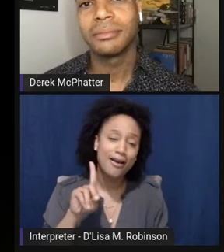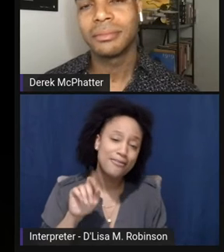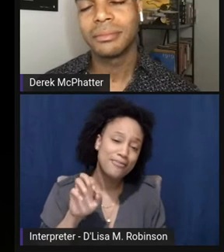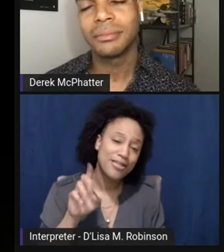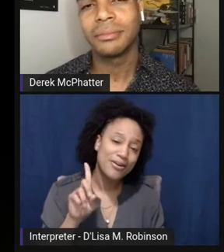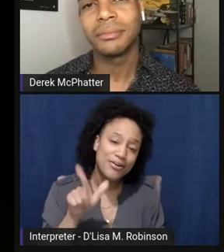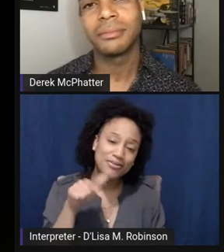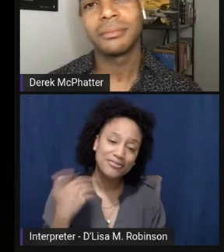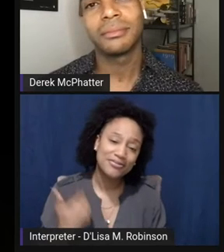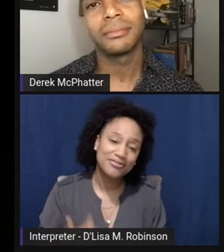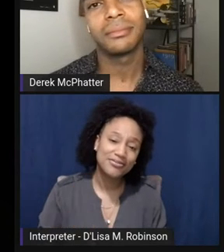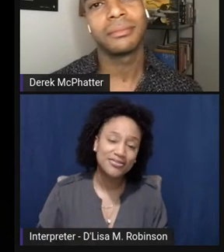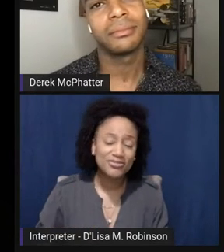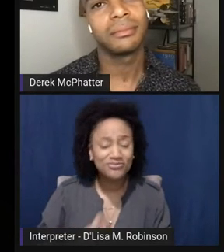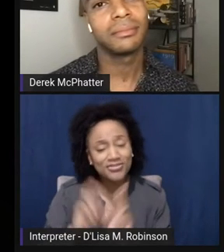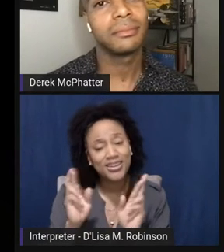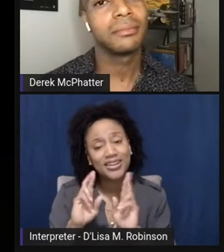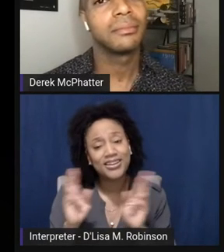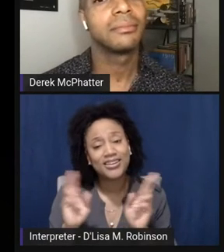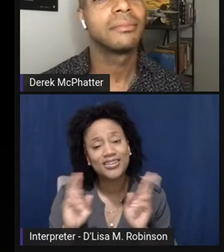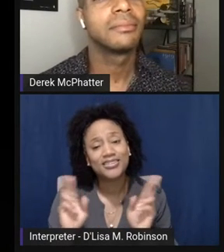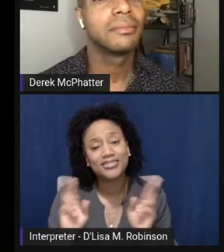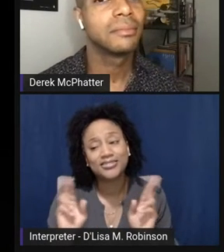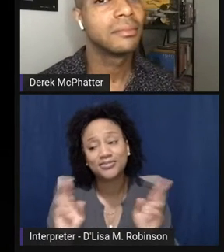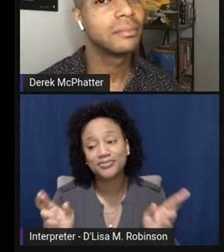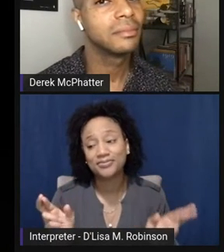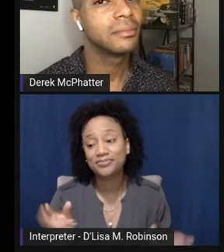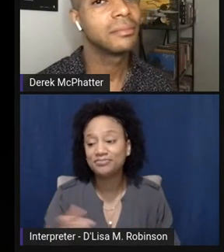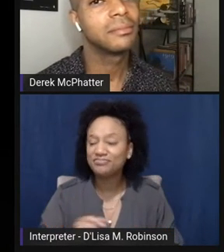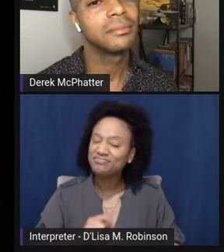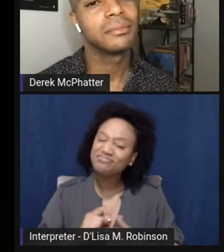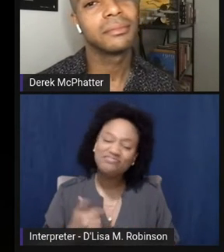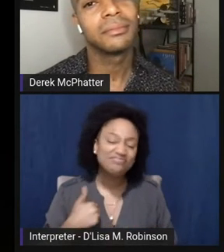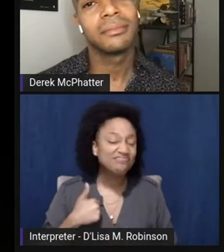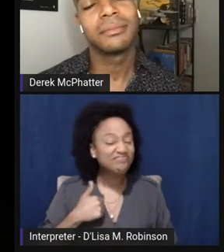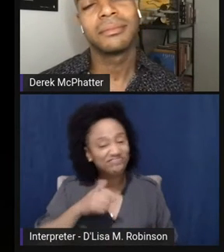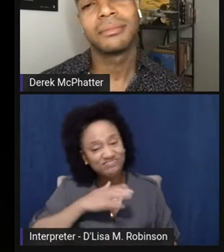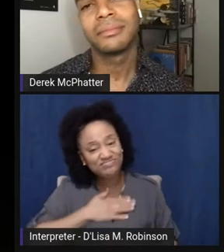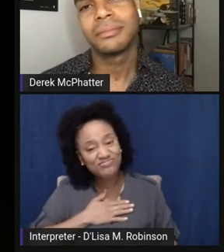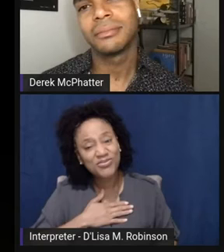upload me. I'm ready to upload.